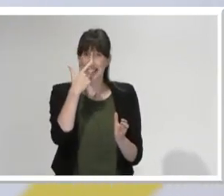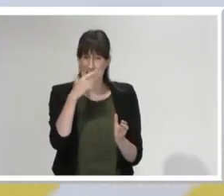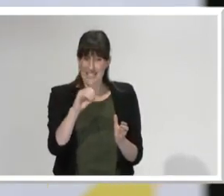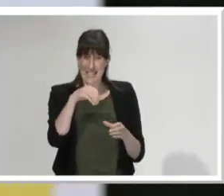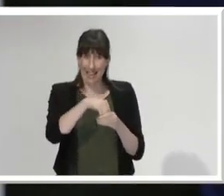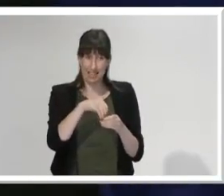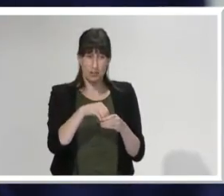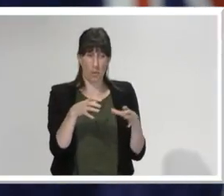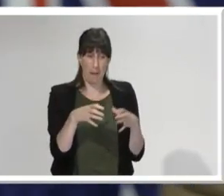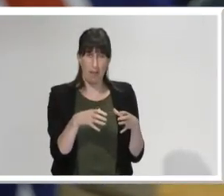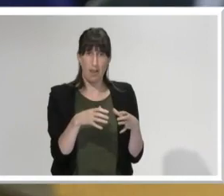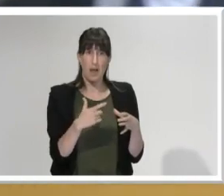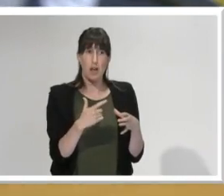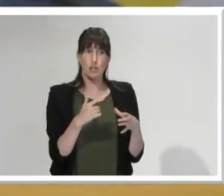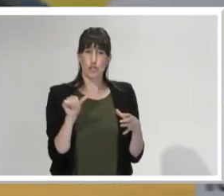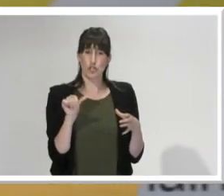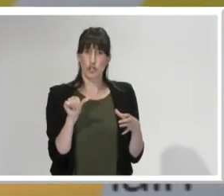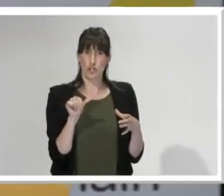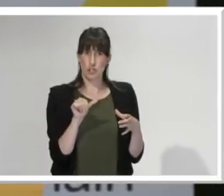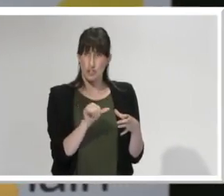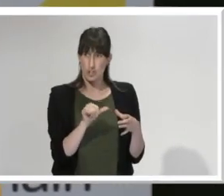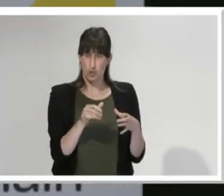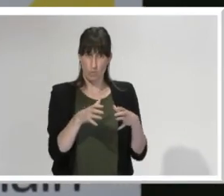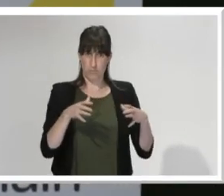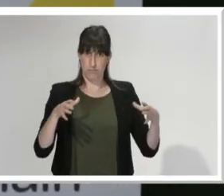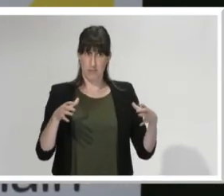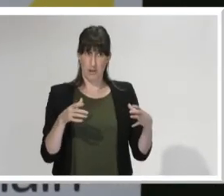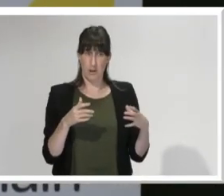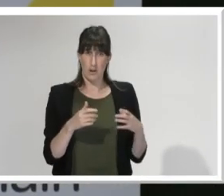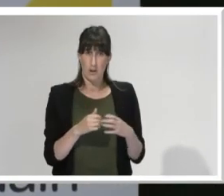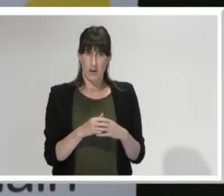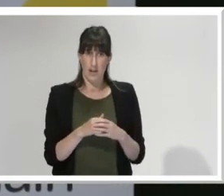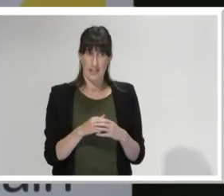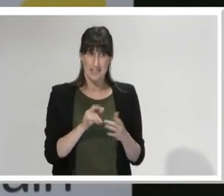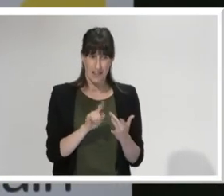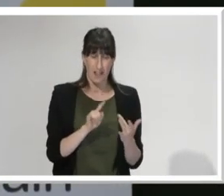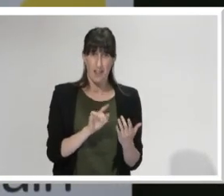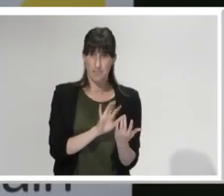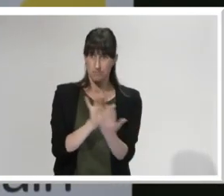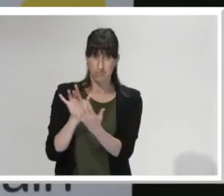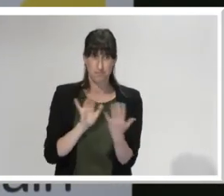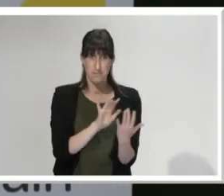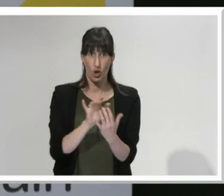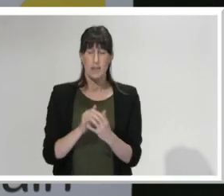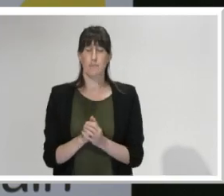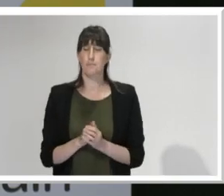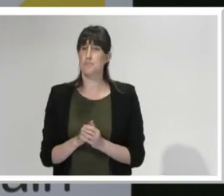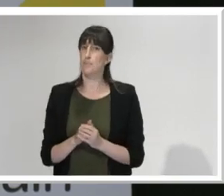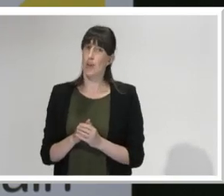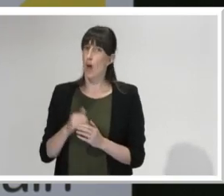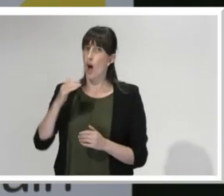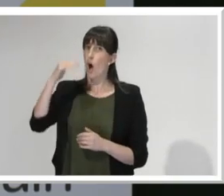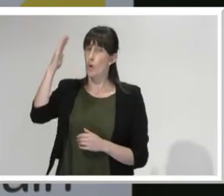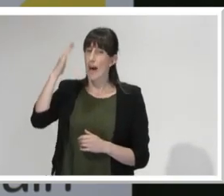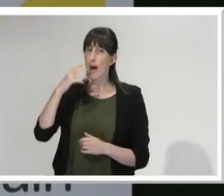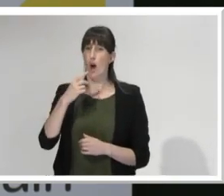over 60s or 70s group, older people and people with pre-existing conditions is still a group we want to absolutely try and protect in